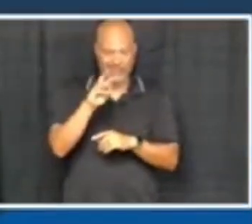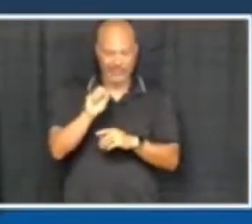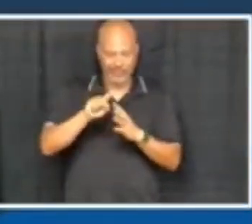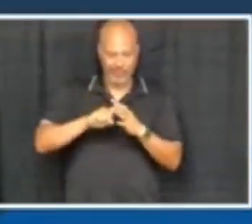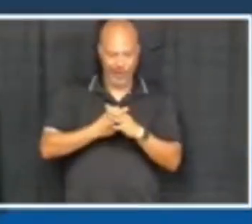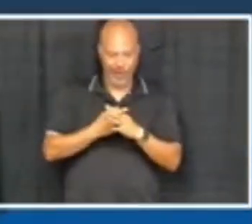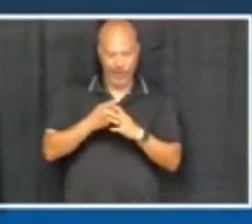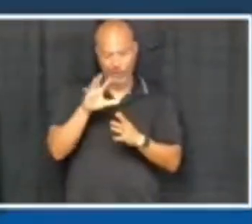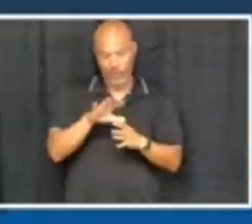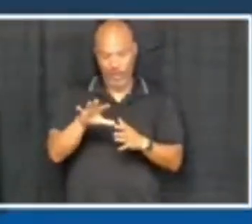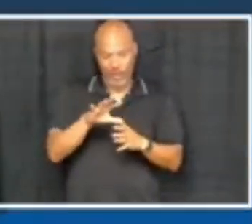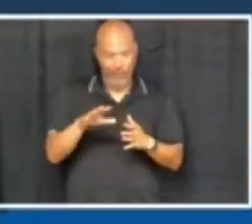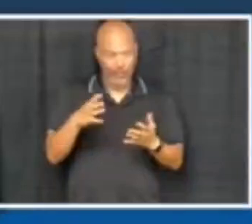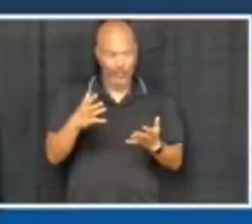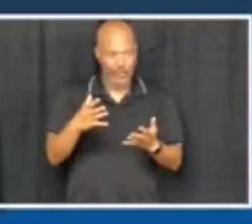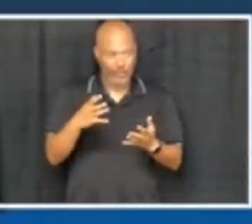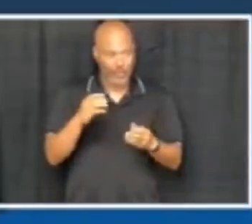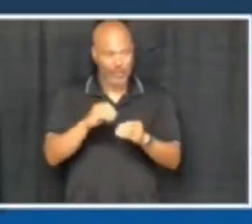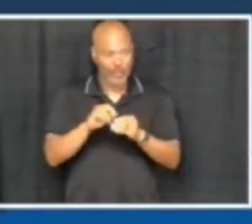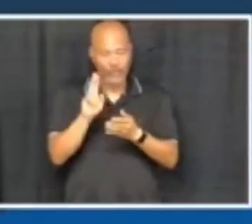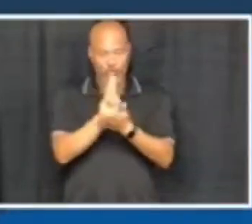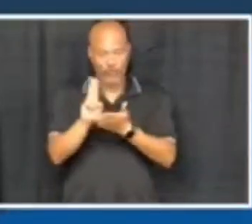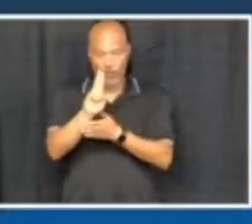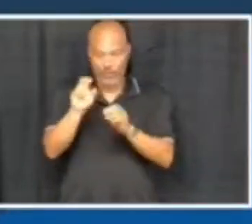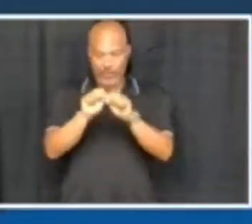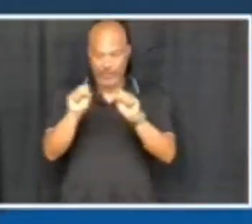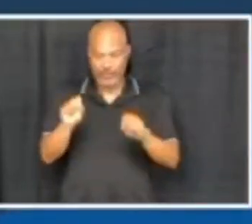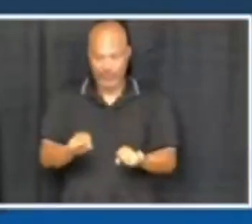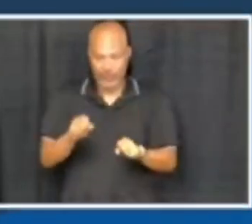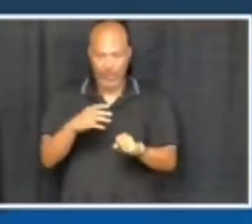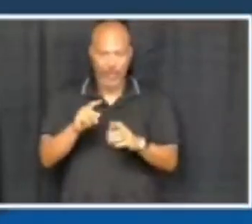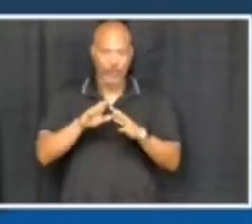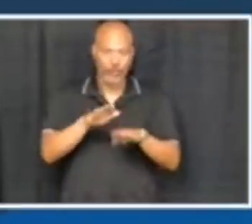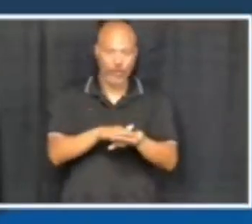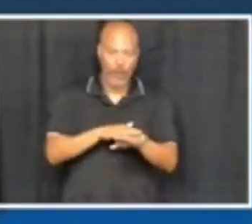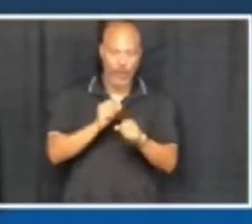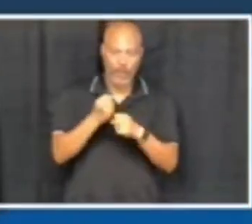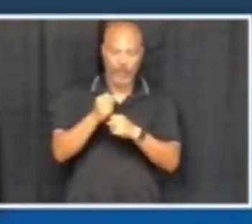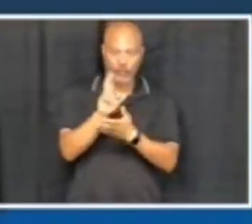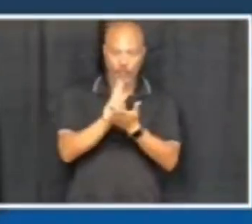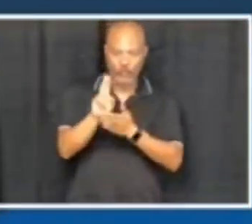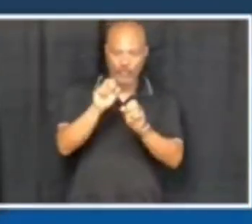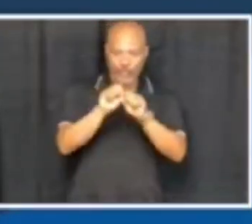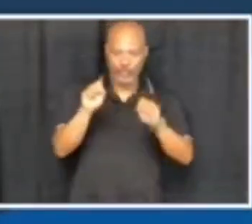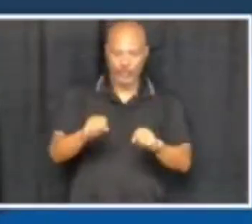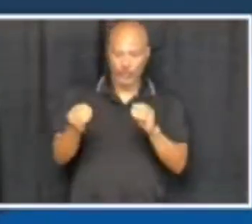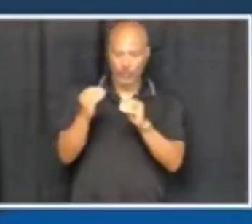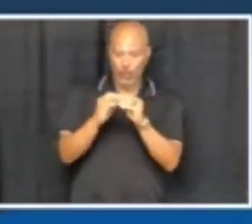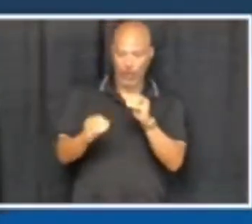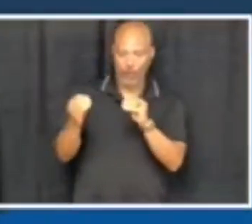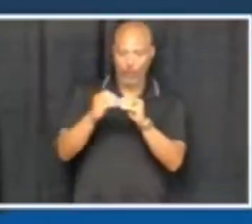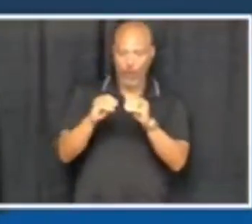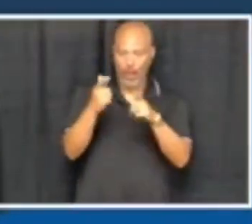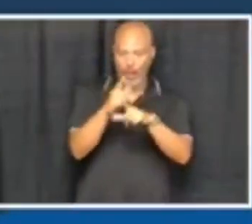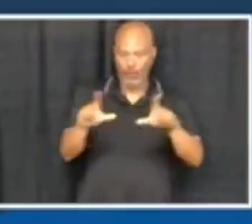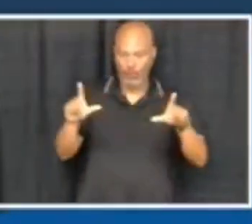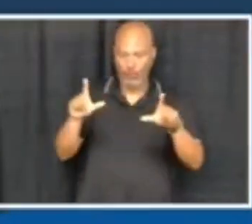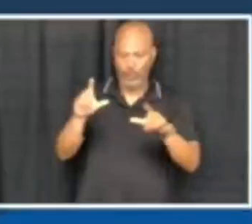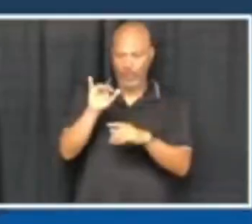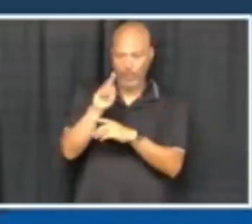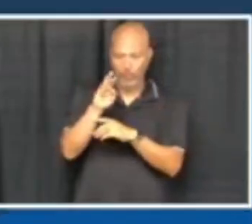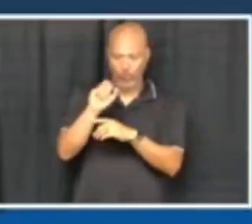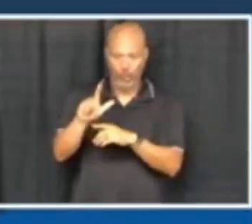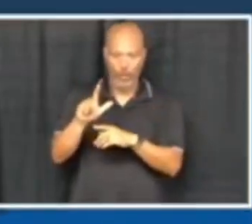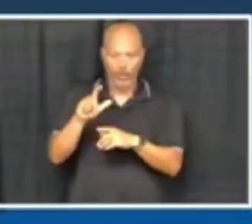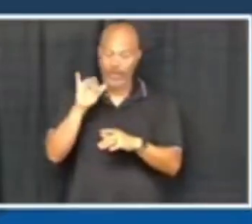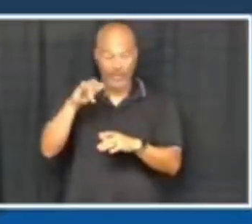1960s. In the university systems, they slowly try to make the university systems more and more liberal. That's one of the